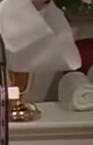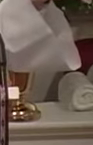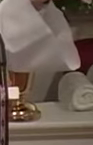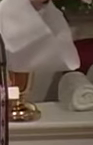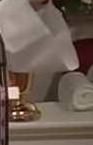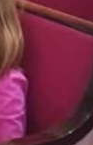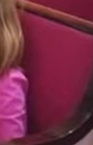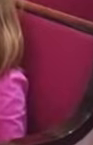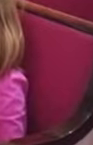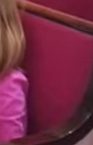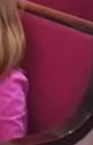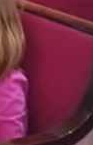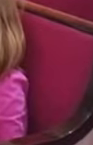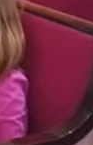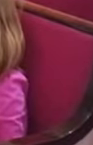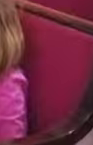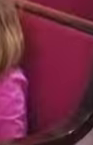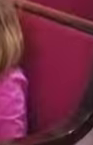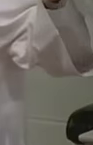God.